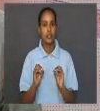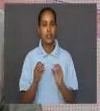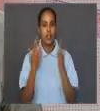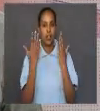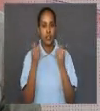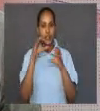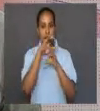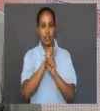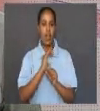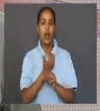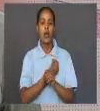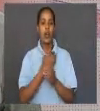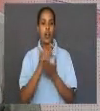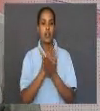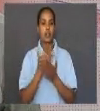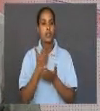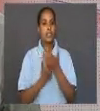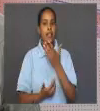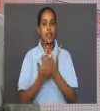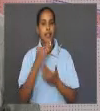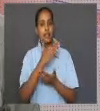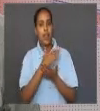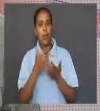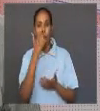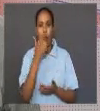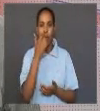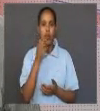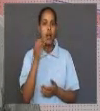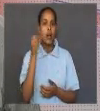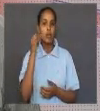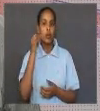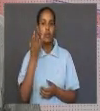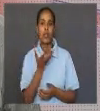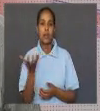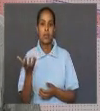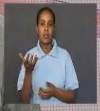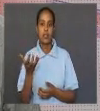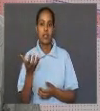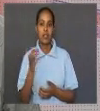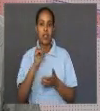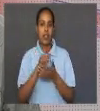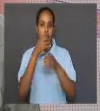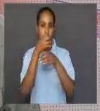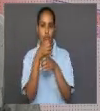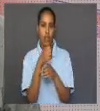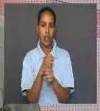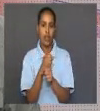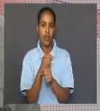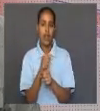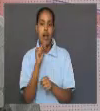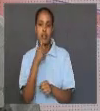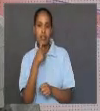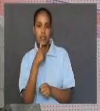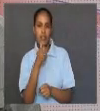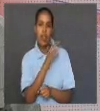Students, let us finish our lesson by discussing some common household substances that